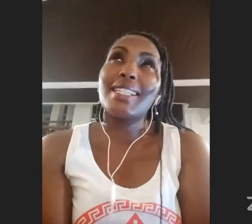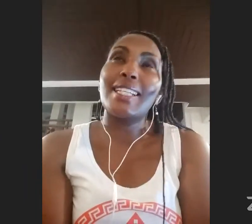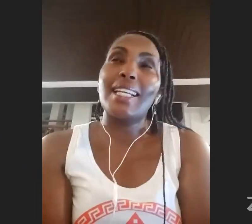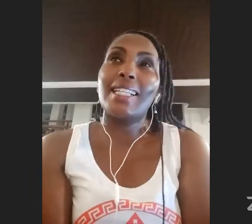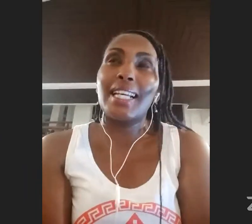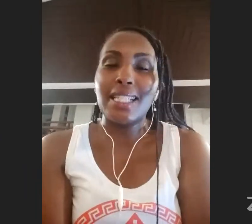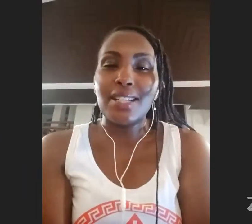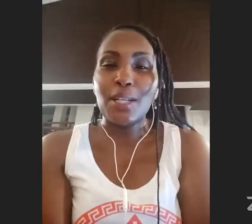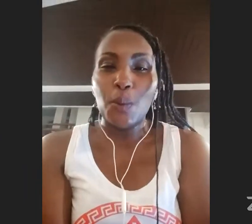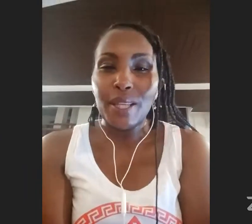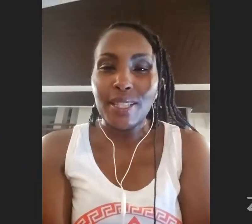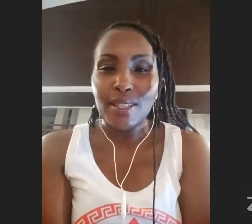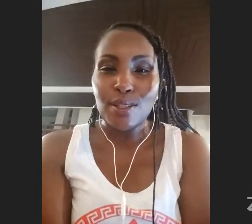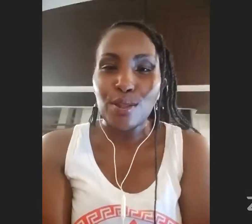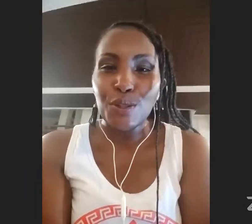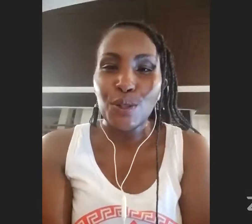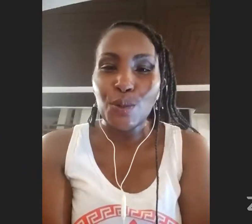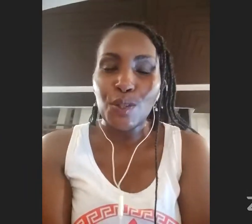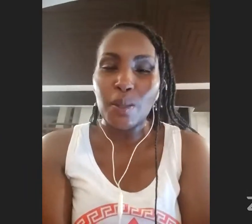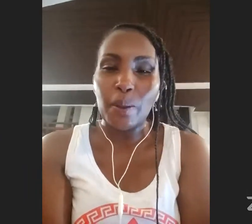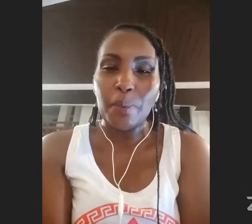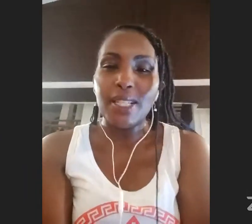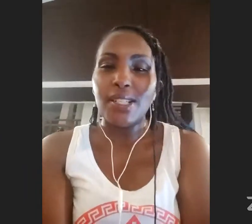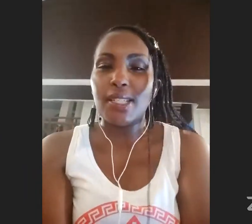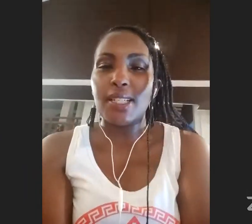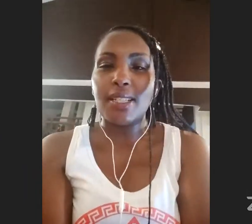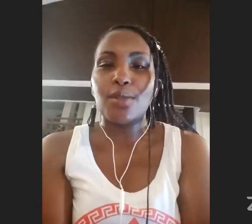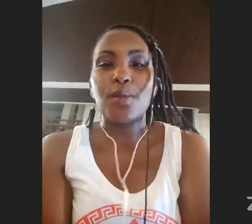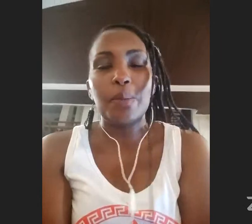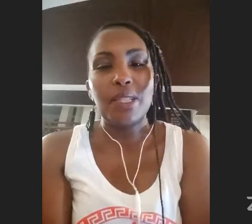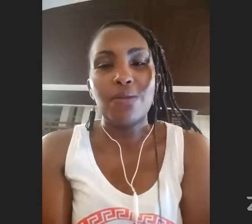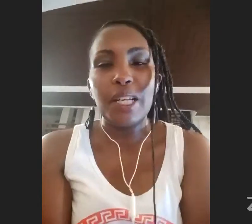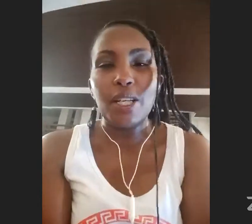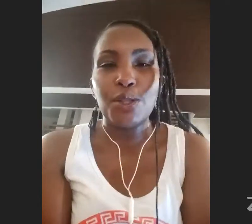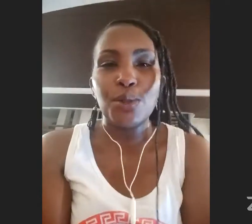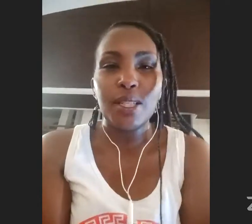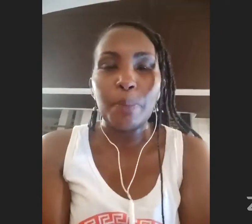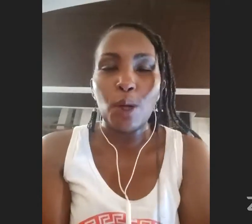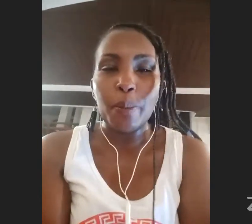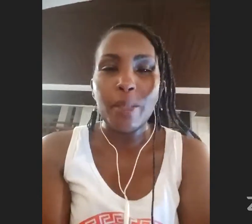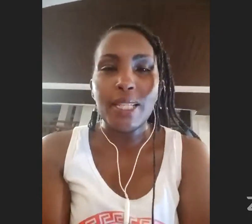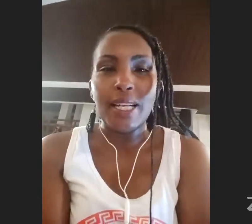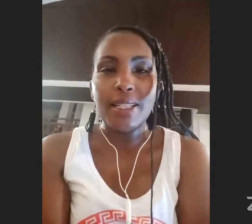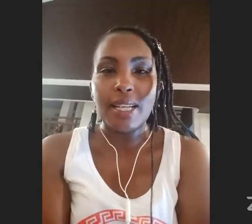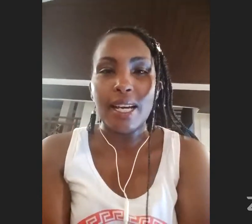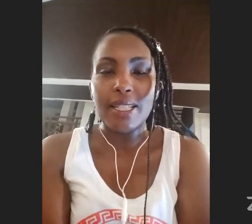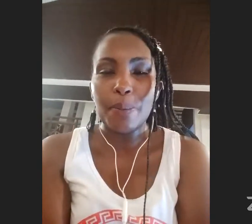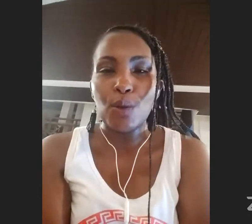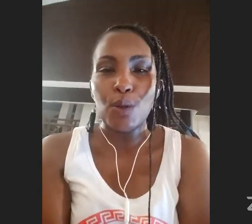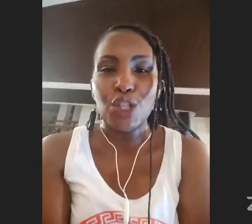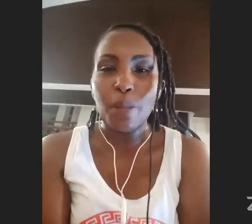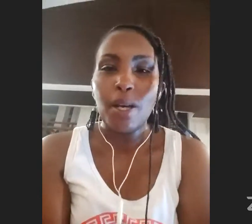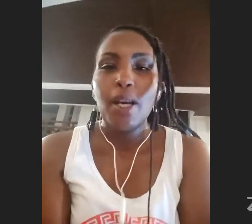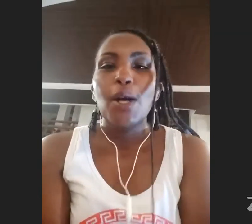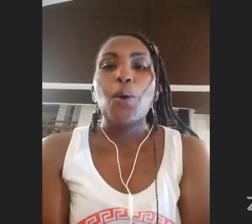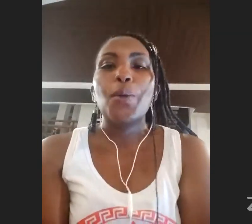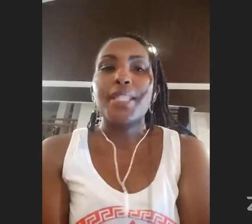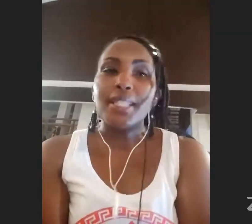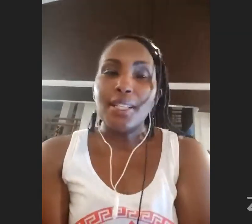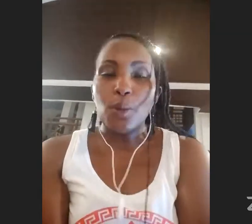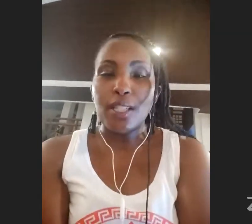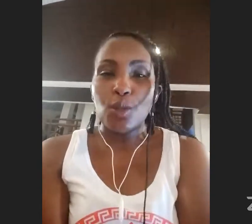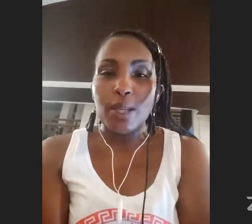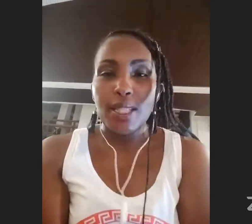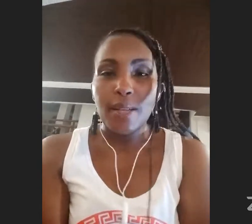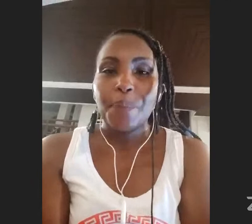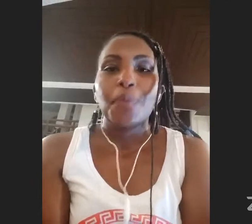we started Get It Right with Atara Solutions, which is a webinar series that seeks to demystify issues in employment and entrepreneurship. We